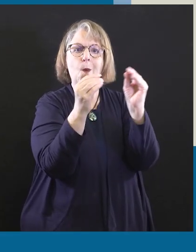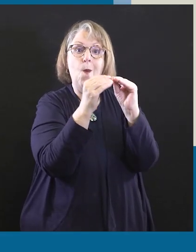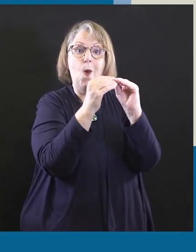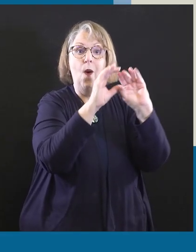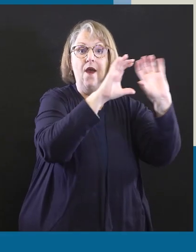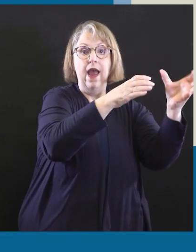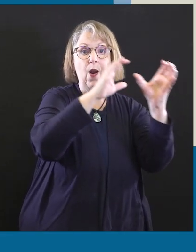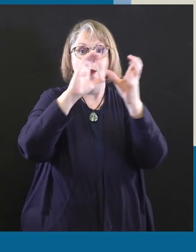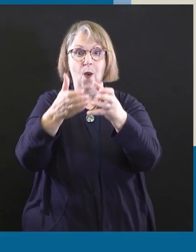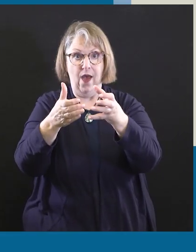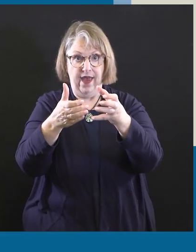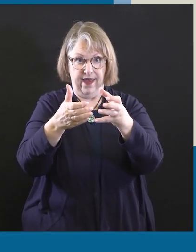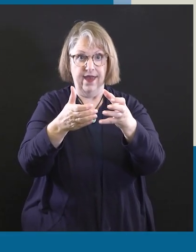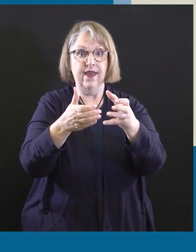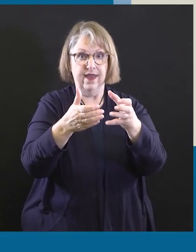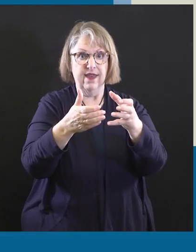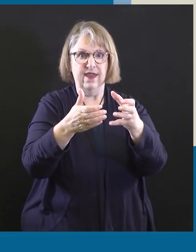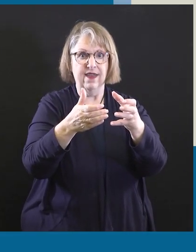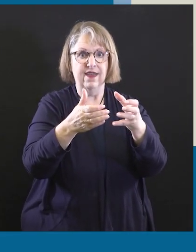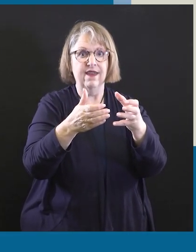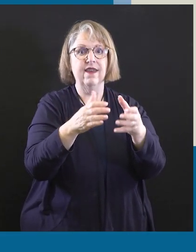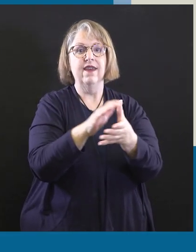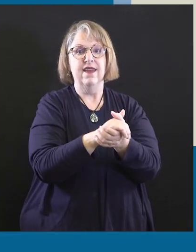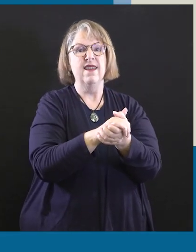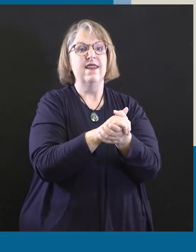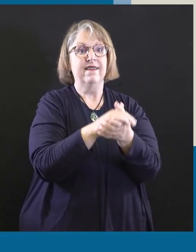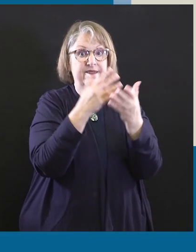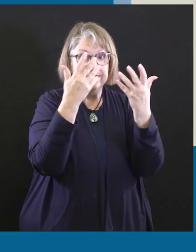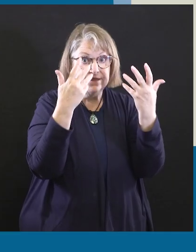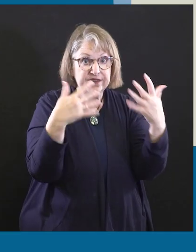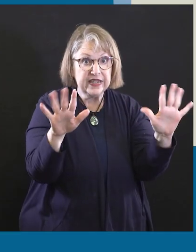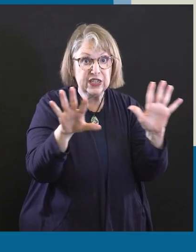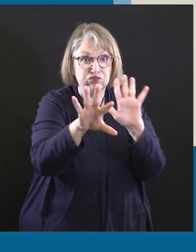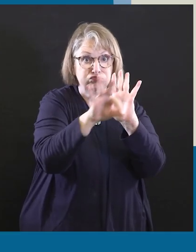Start typing yourself and more categories will appear.